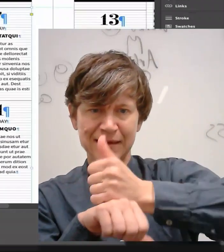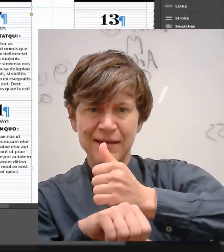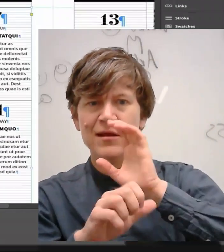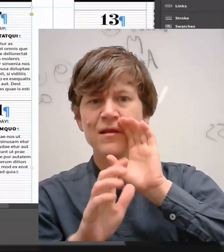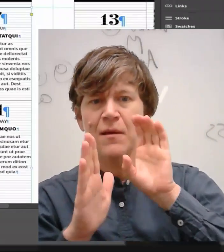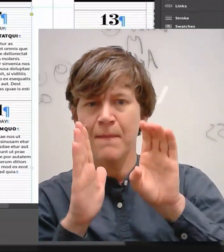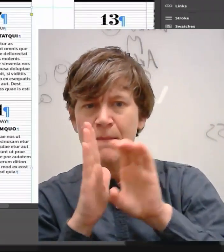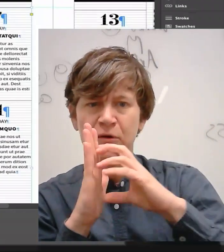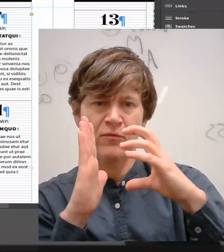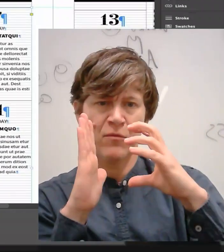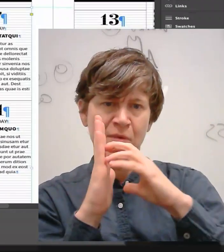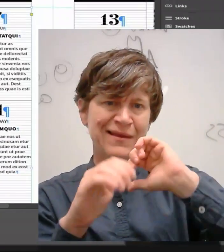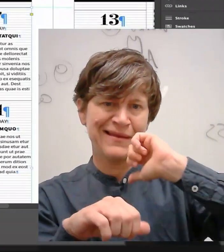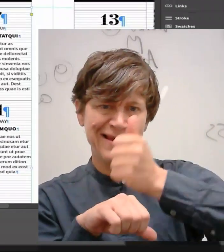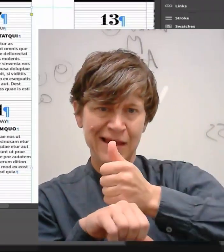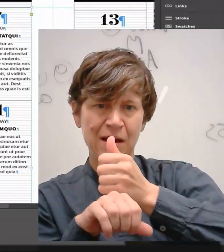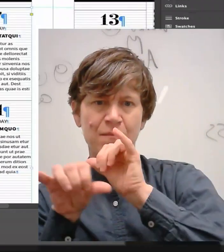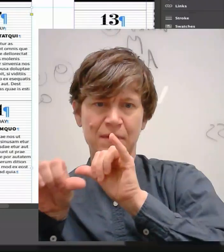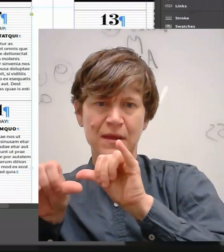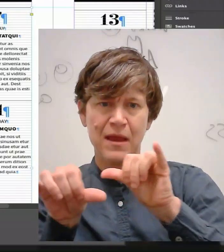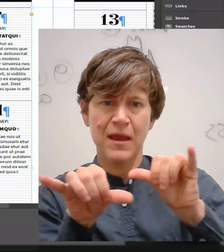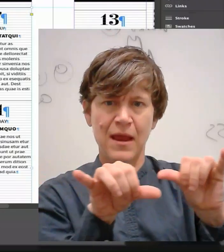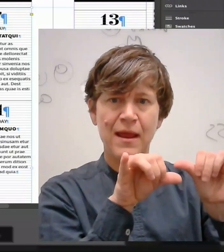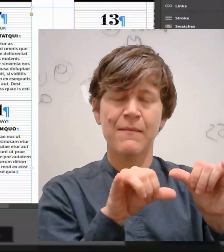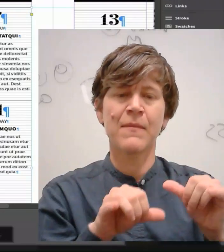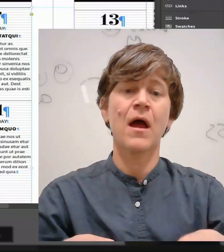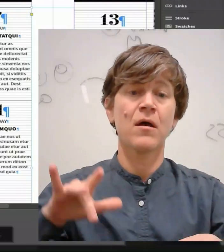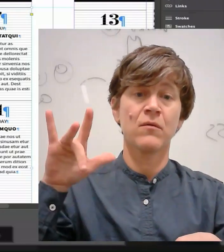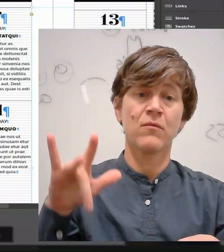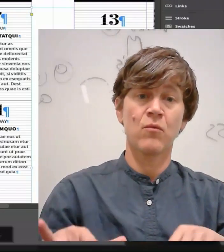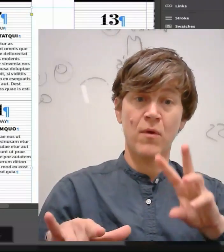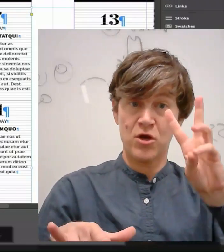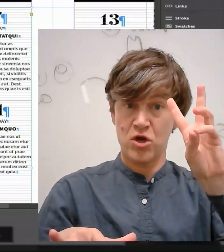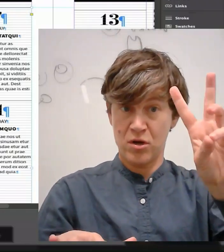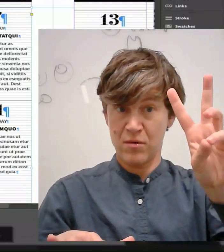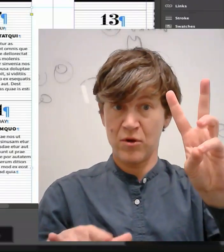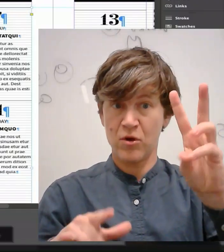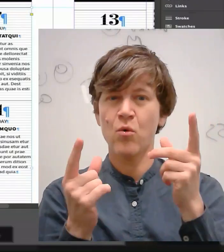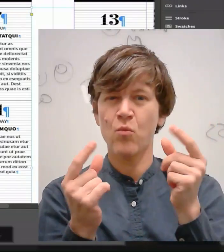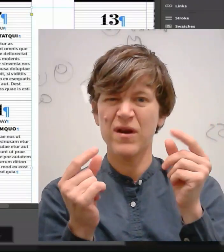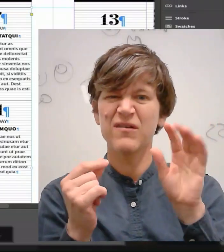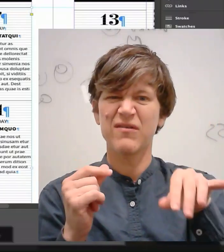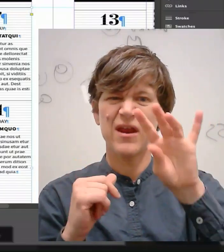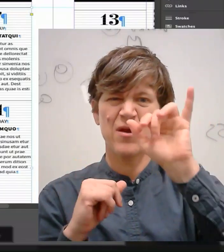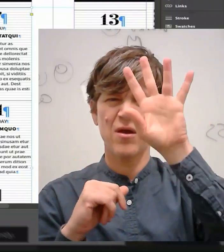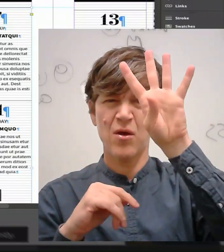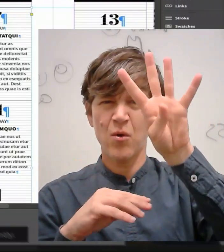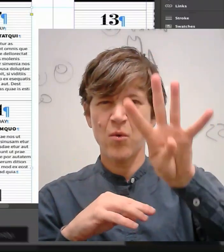I'll tap W to turn on my guides. The document is designed